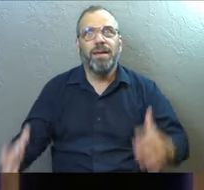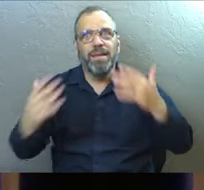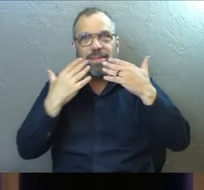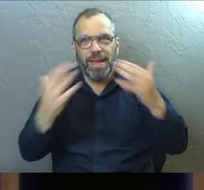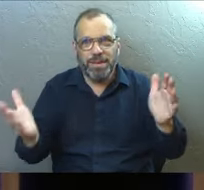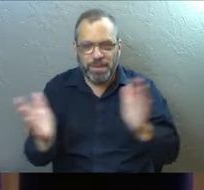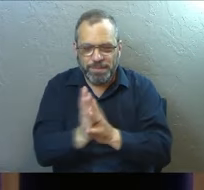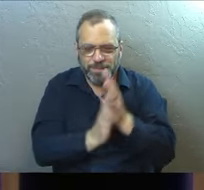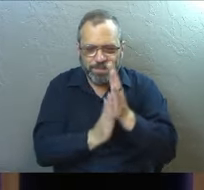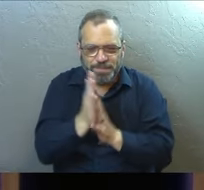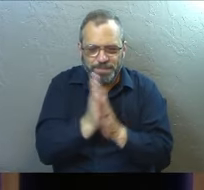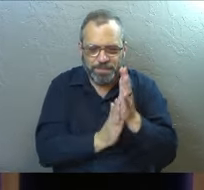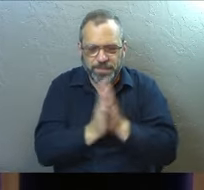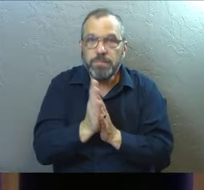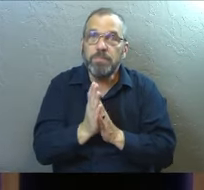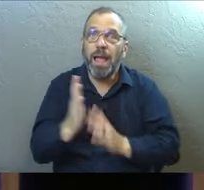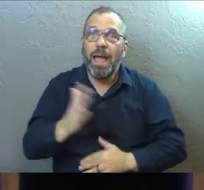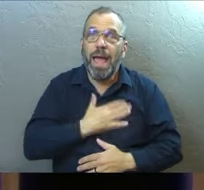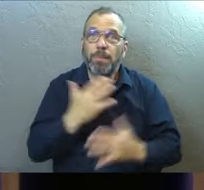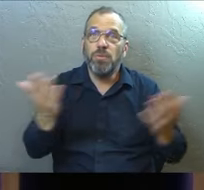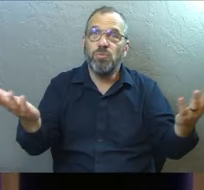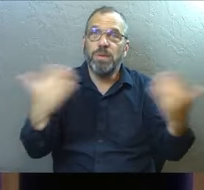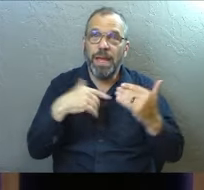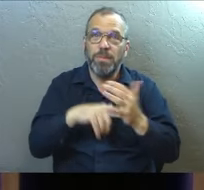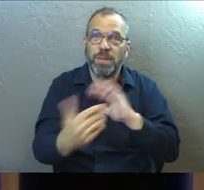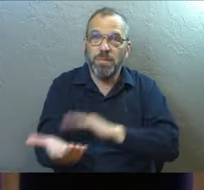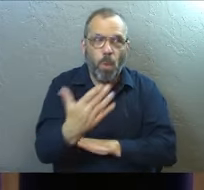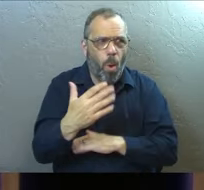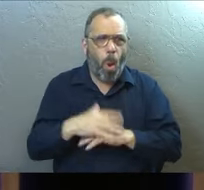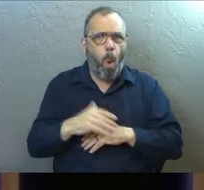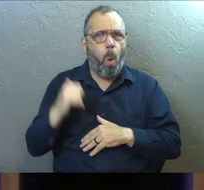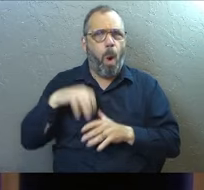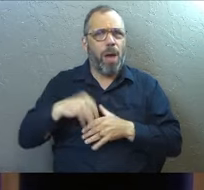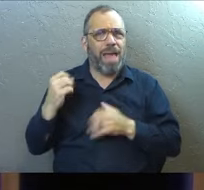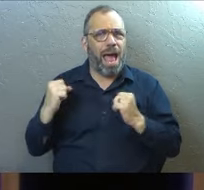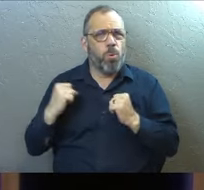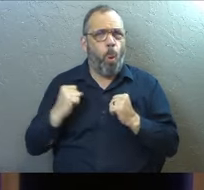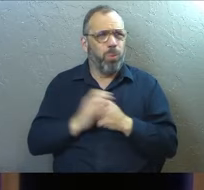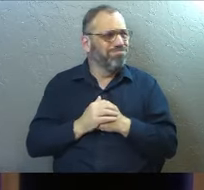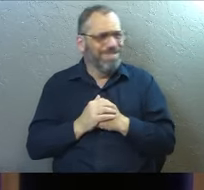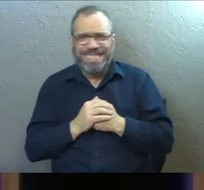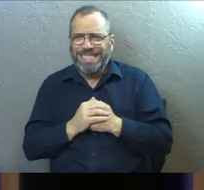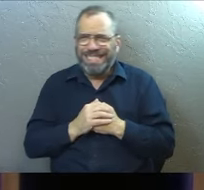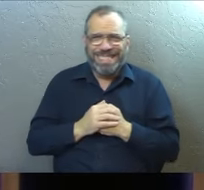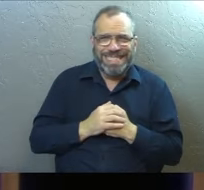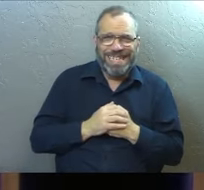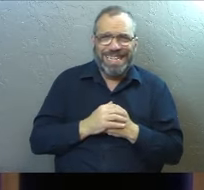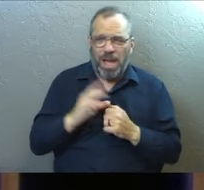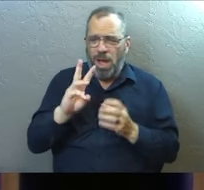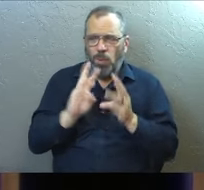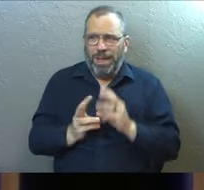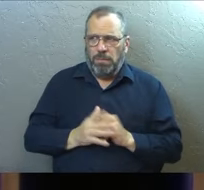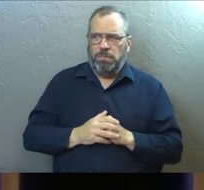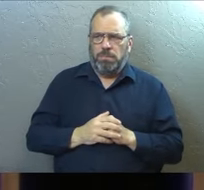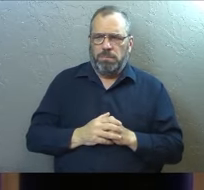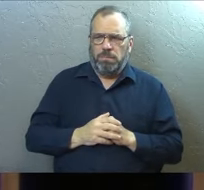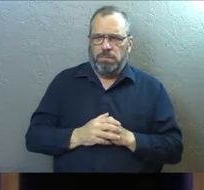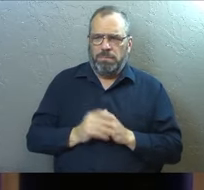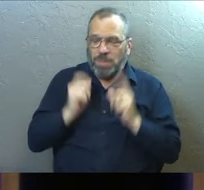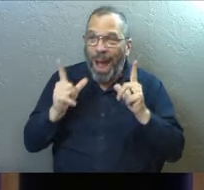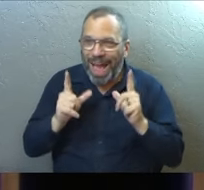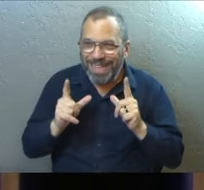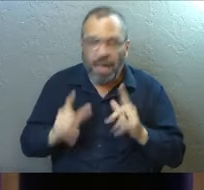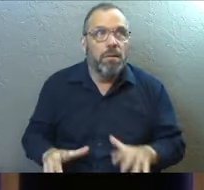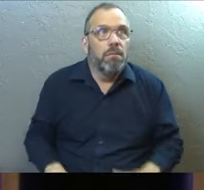Thank you. Glad you guys are here this morning. It's nice and chilly outside. Winter was like, surprise,